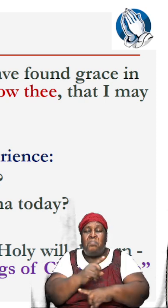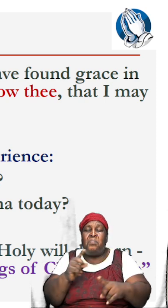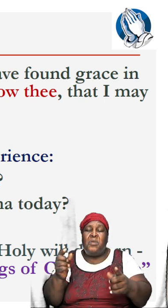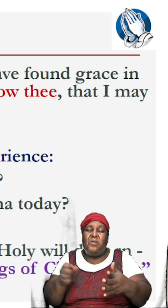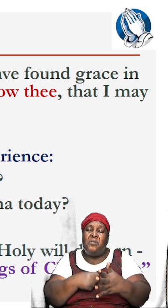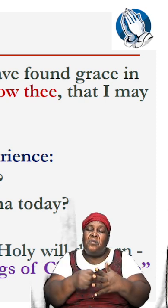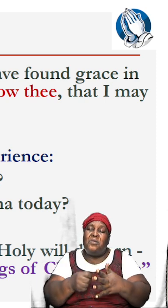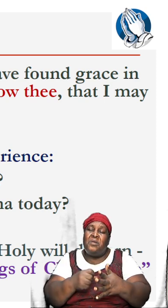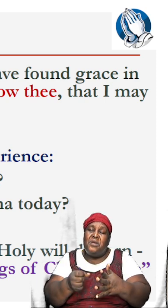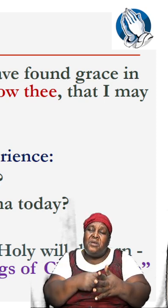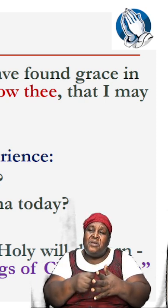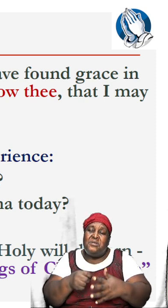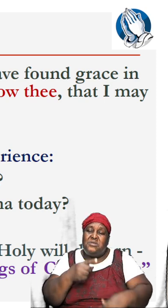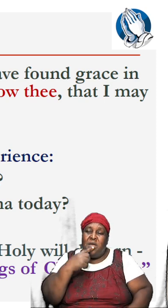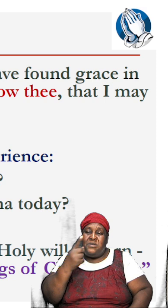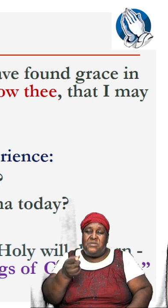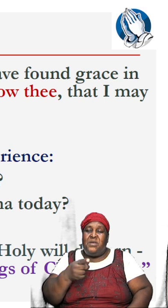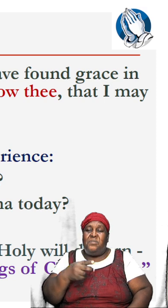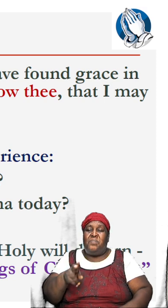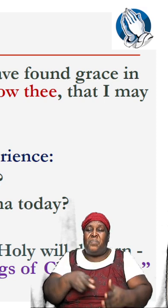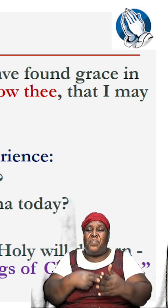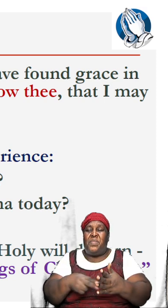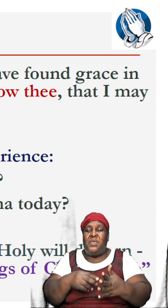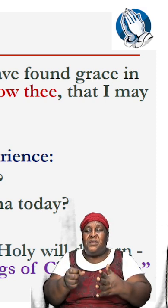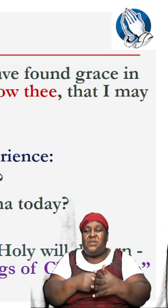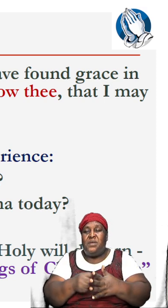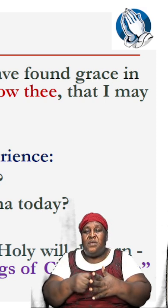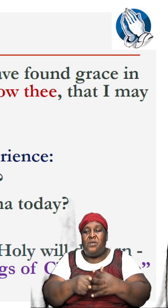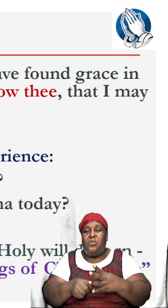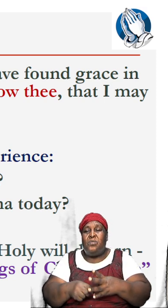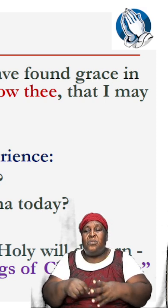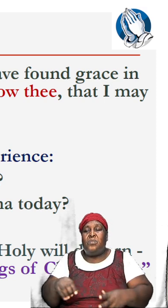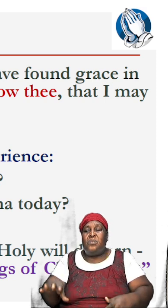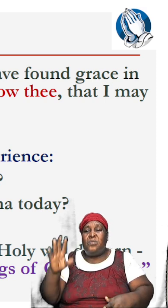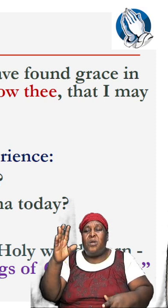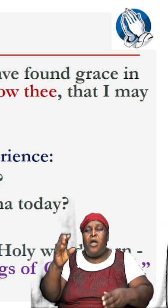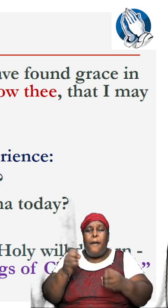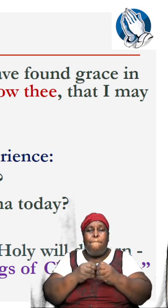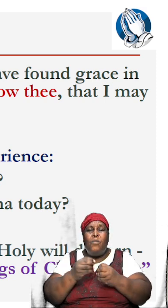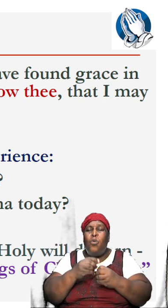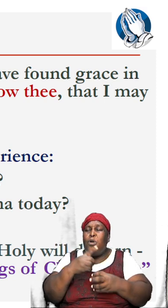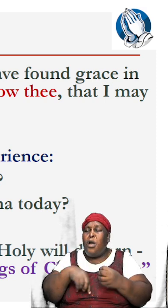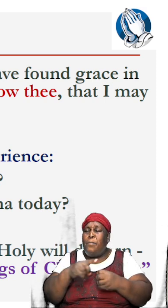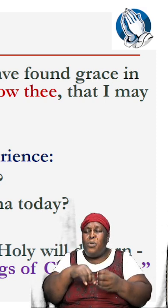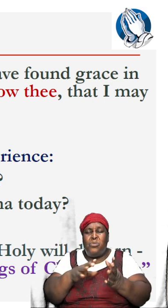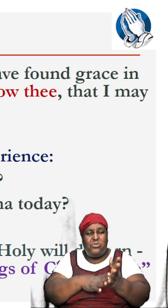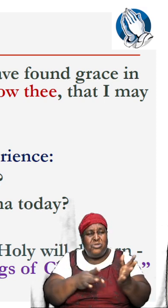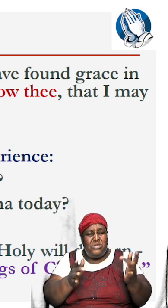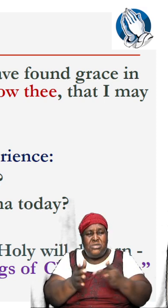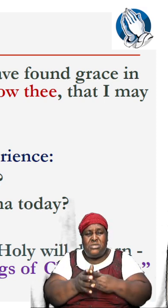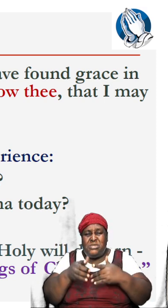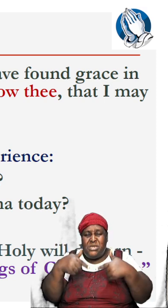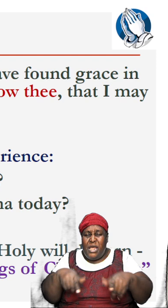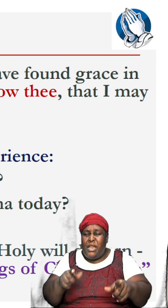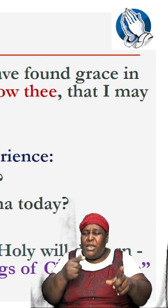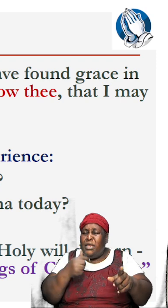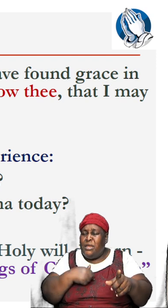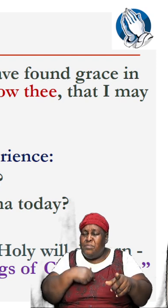There's a little song that we, a hymn song that I've grown to love. It says, more about Jesus, let me